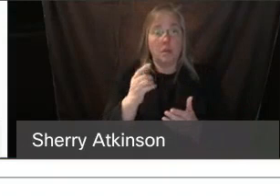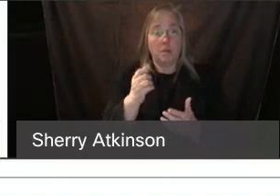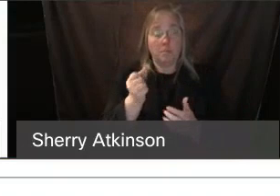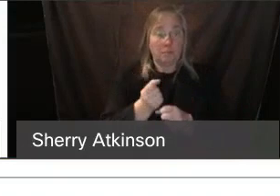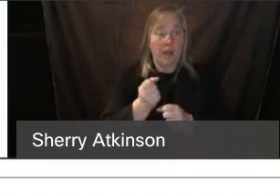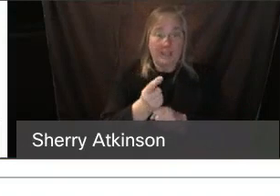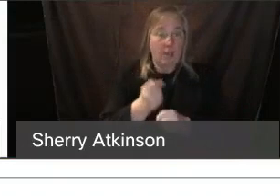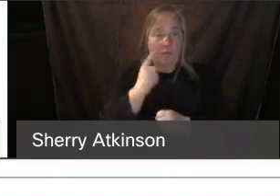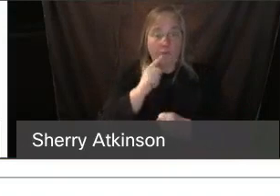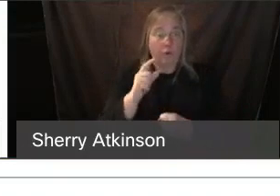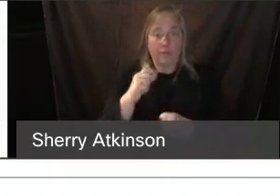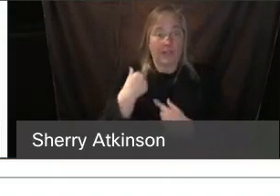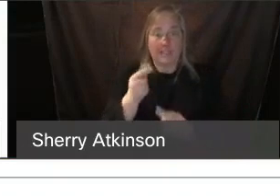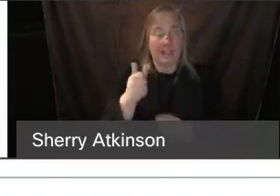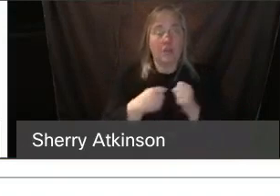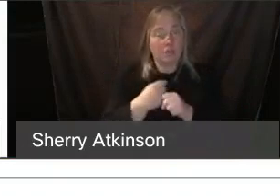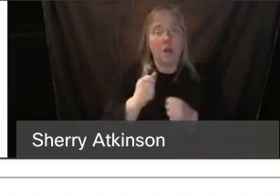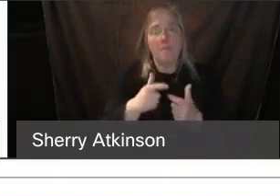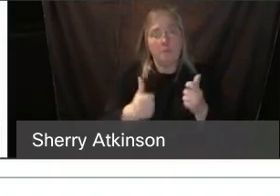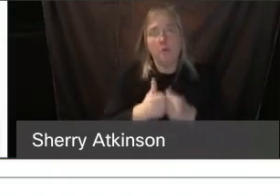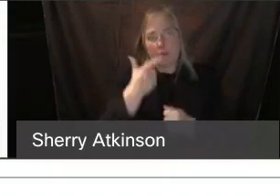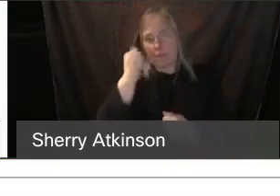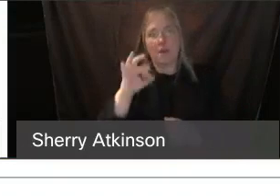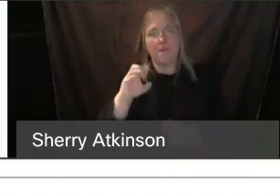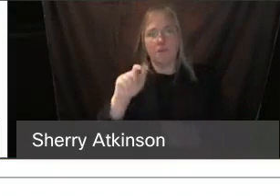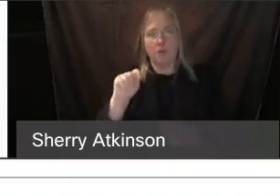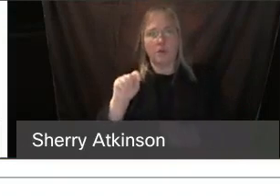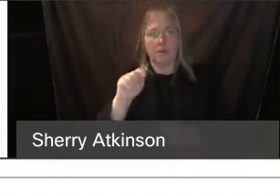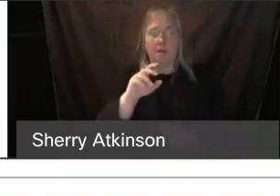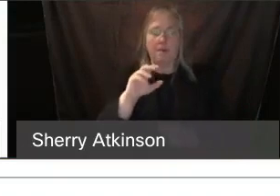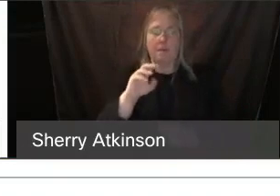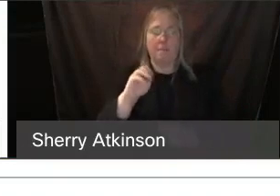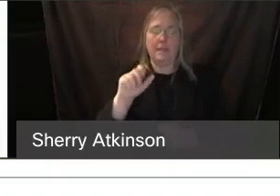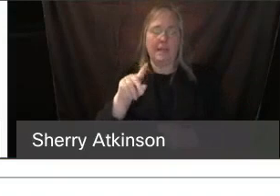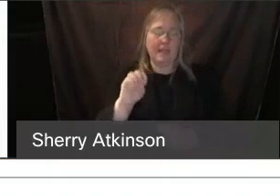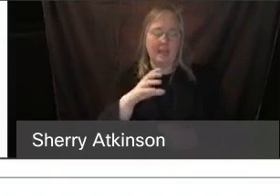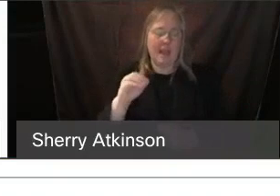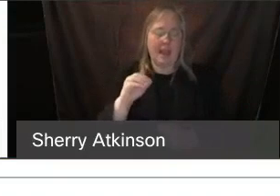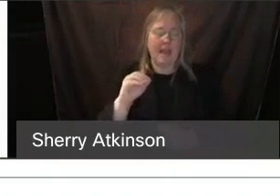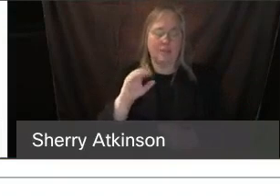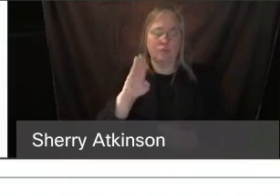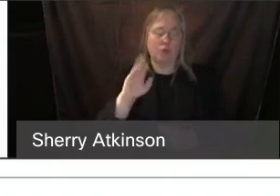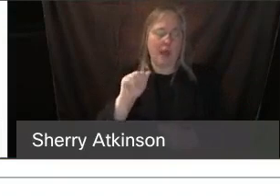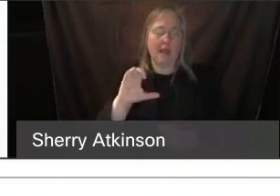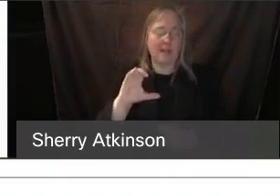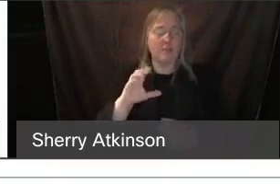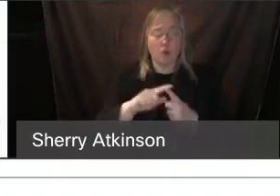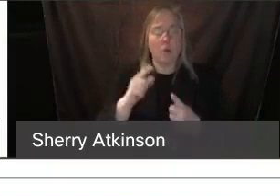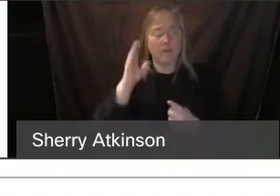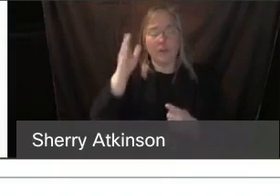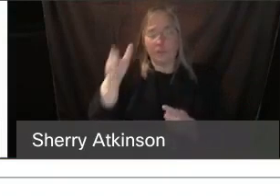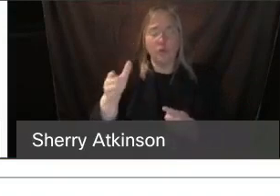office space. So in relative terms, compared to the past, we're going to slow down in the future, and that will have fiscal implications to the county moving